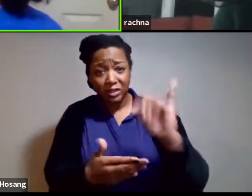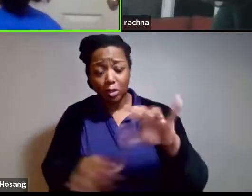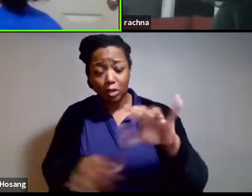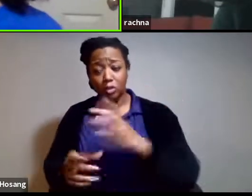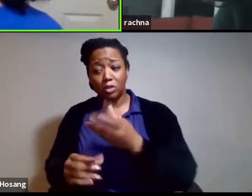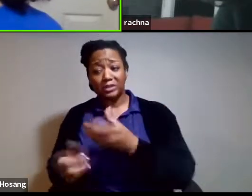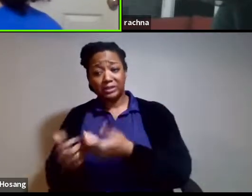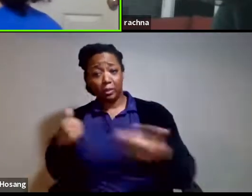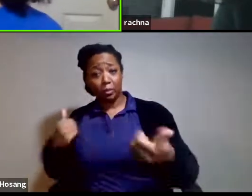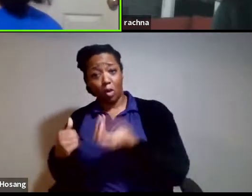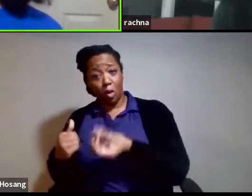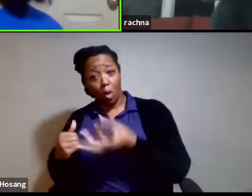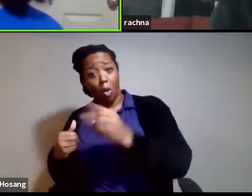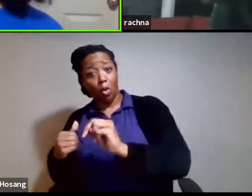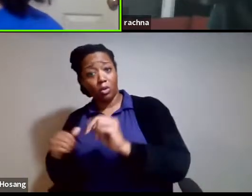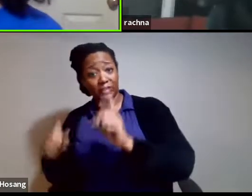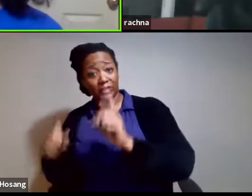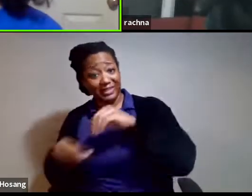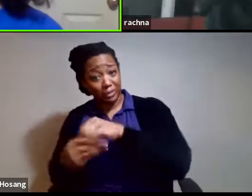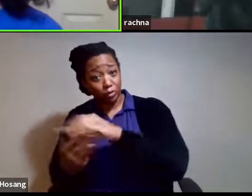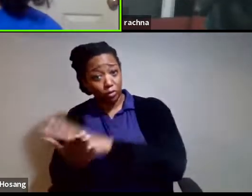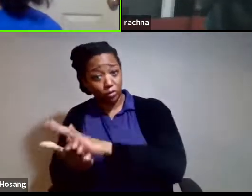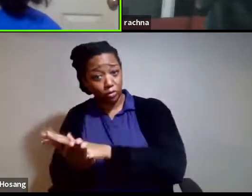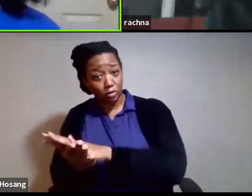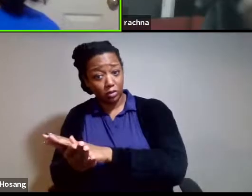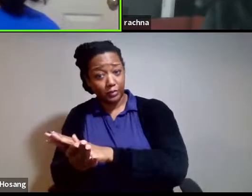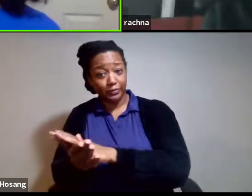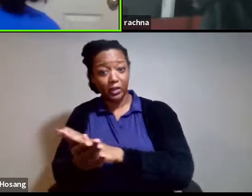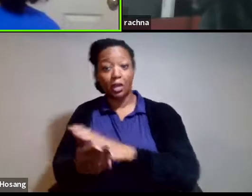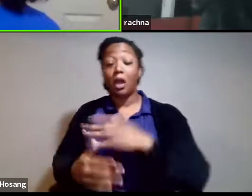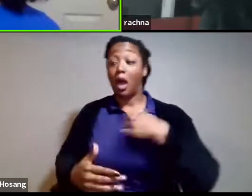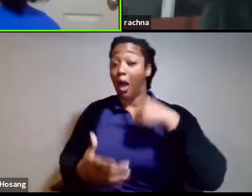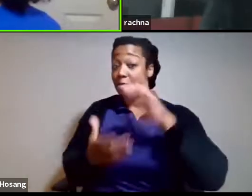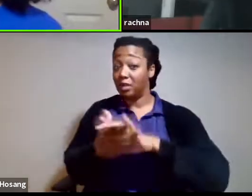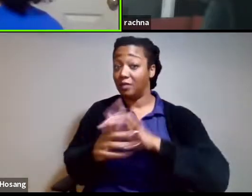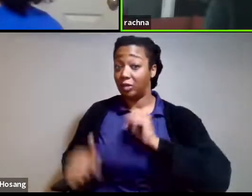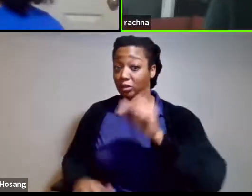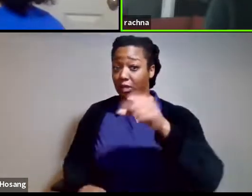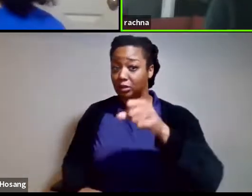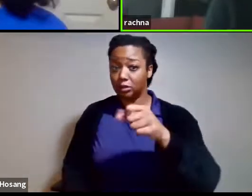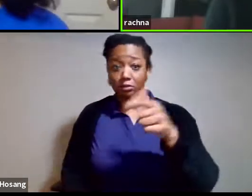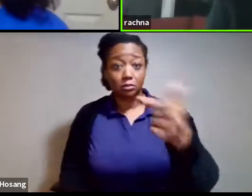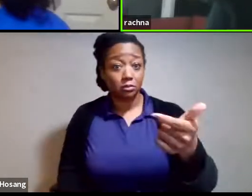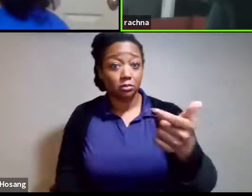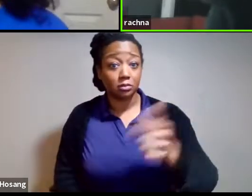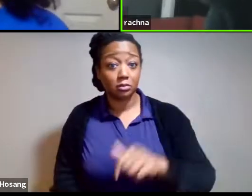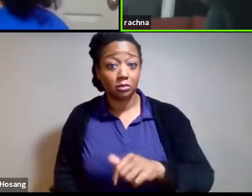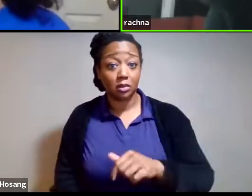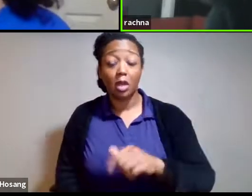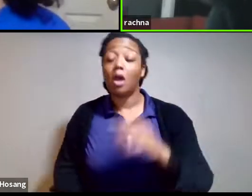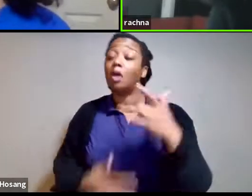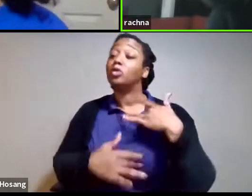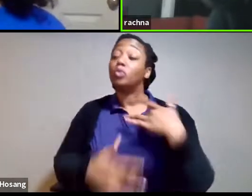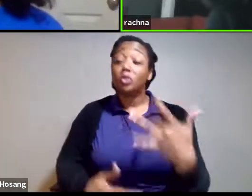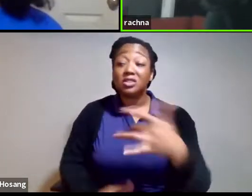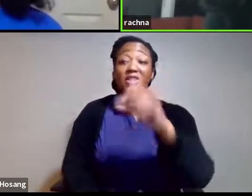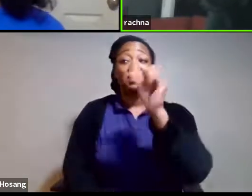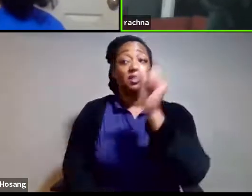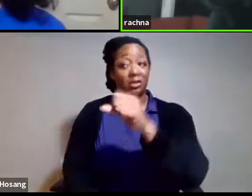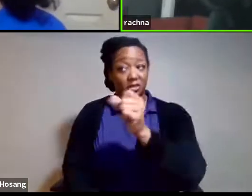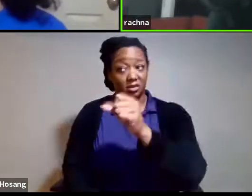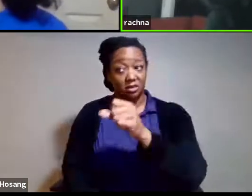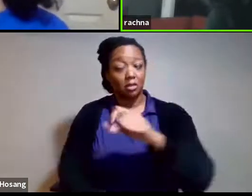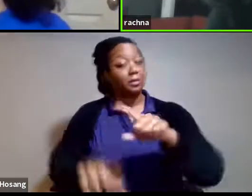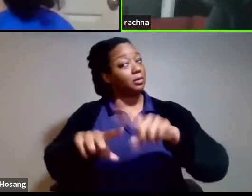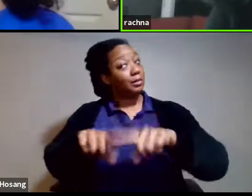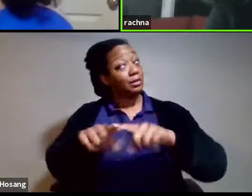school? I believe the answer to that is yes, that they will. You know, it's usually yes. It depends on